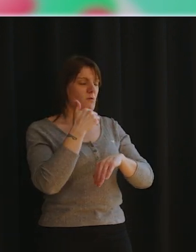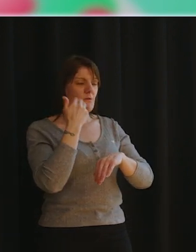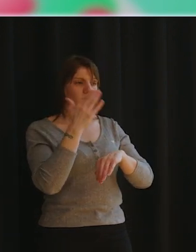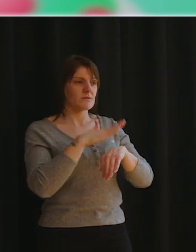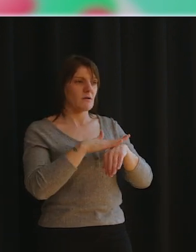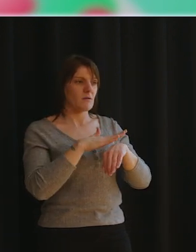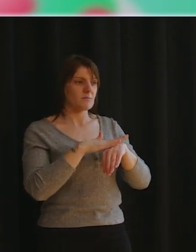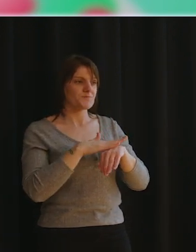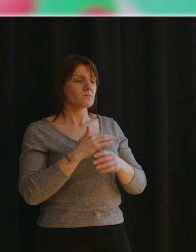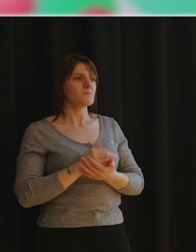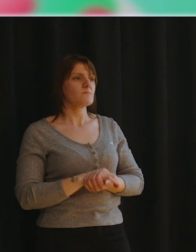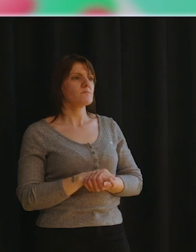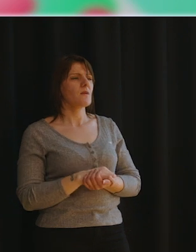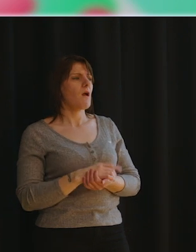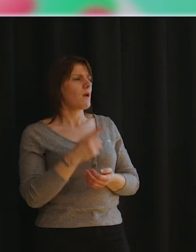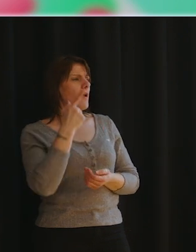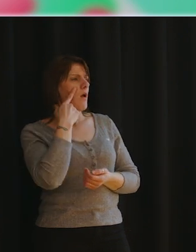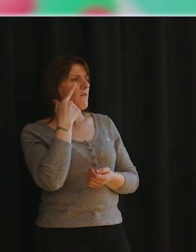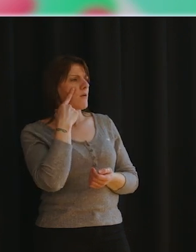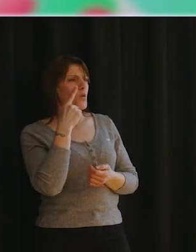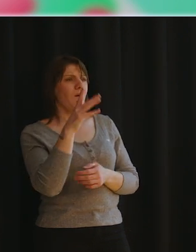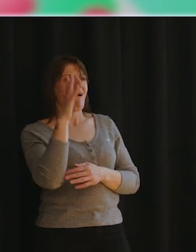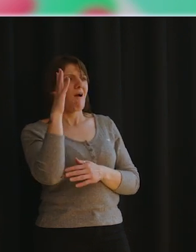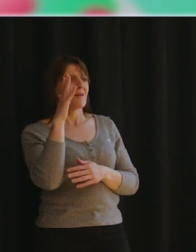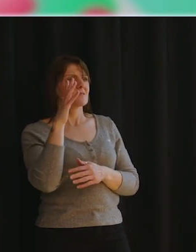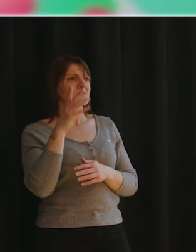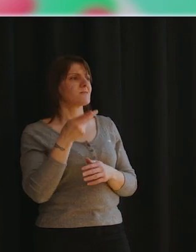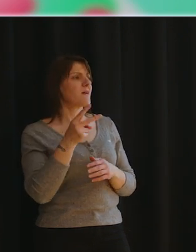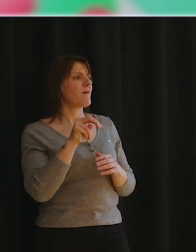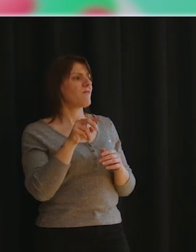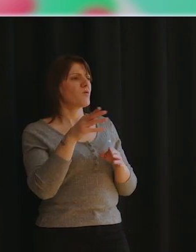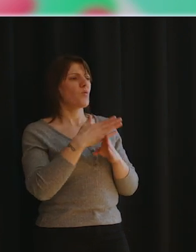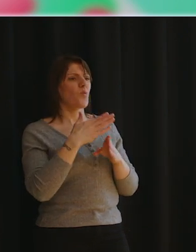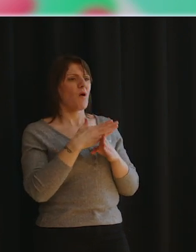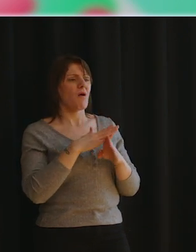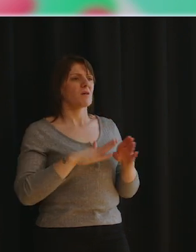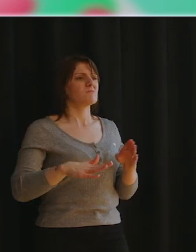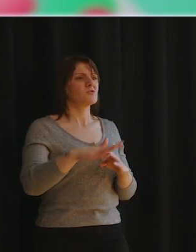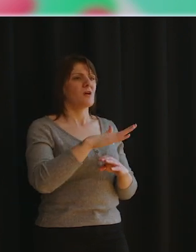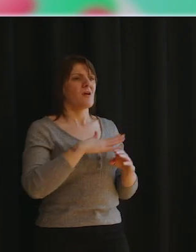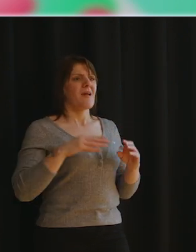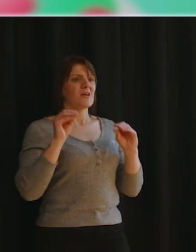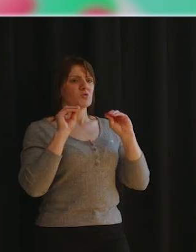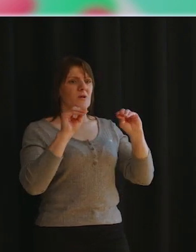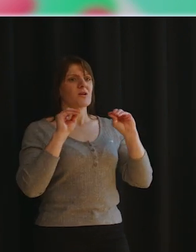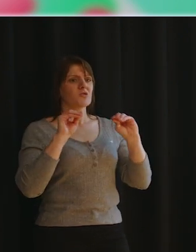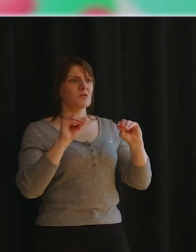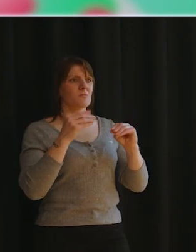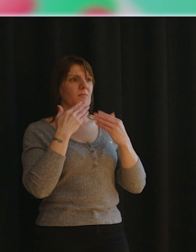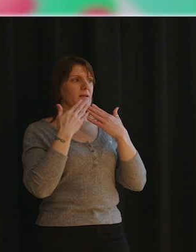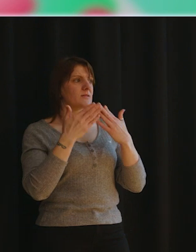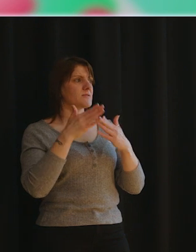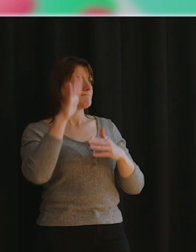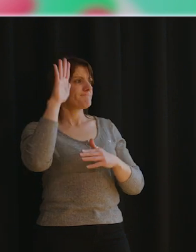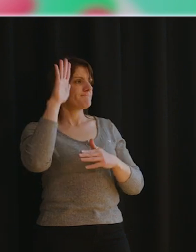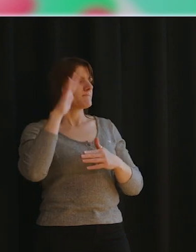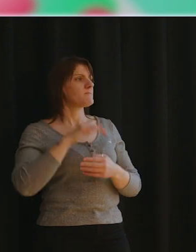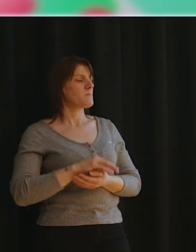Just a quick show of hands here. If you work in and around education, could you put your hands up, please, just to see